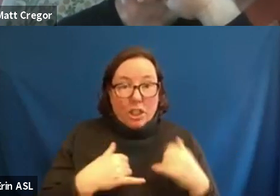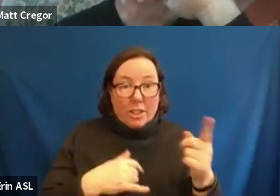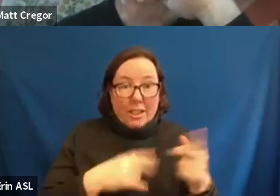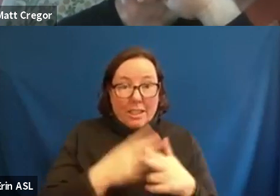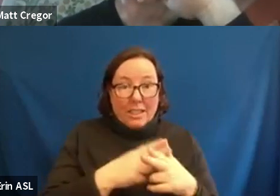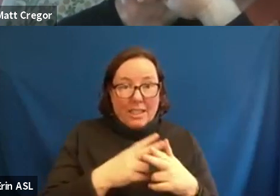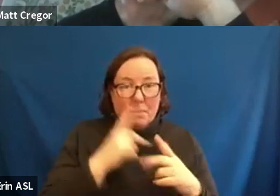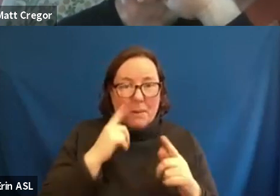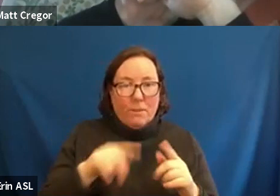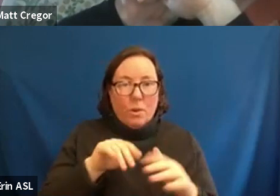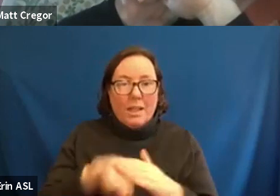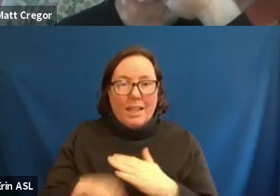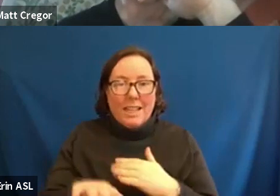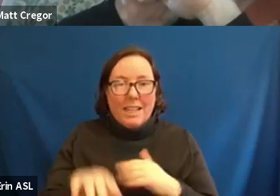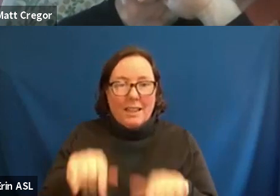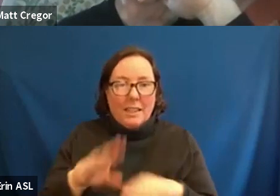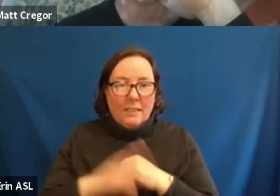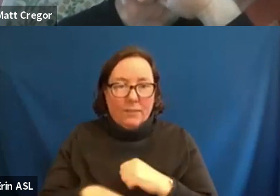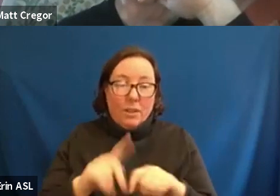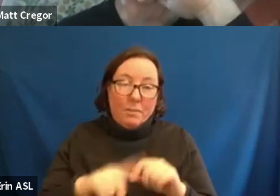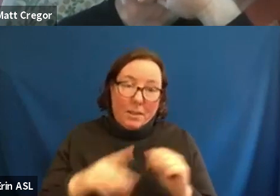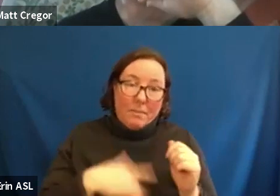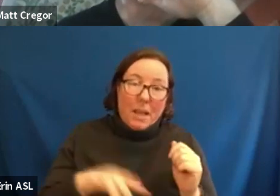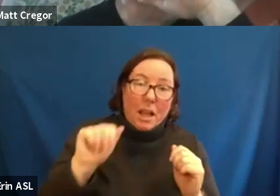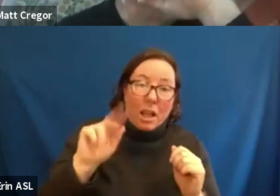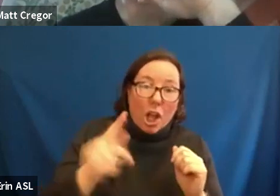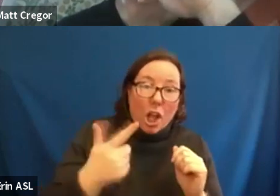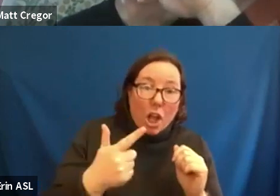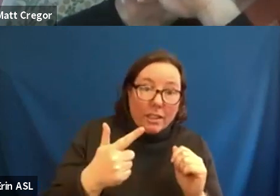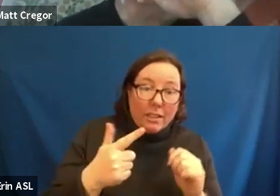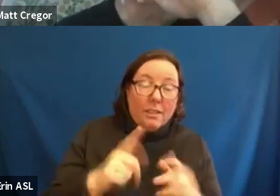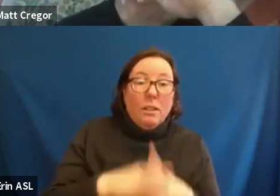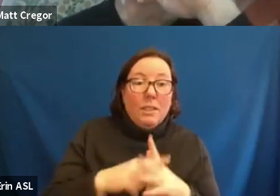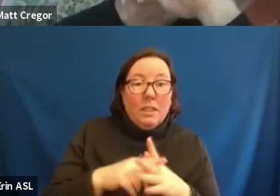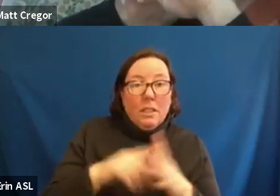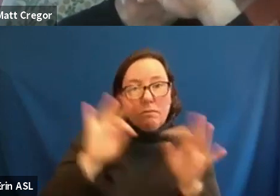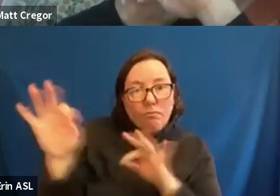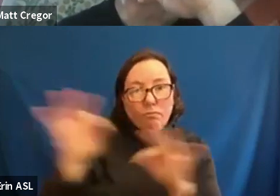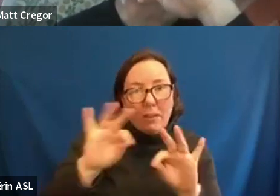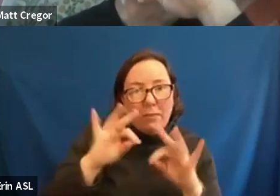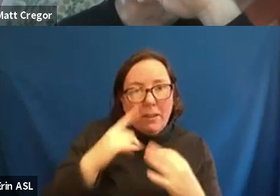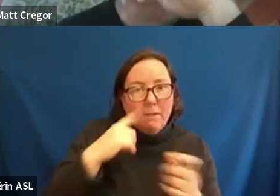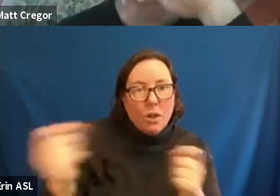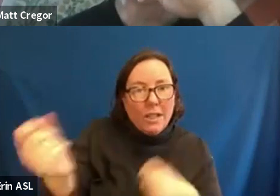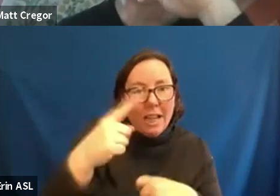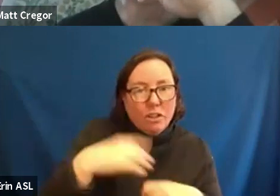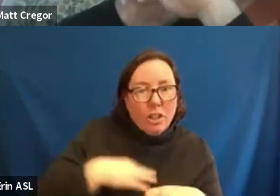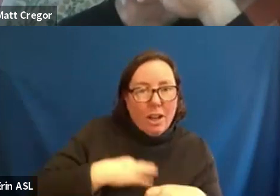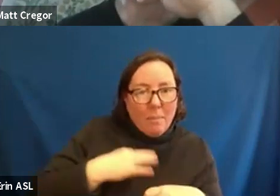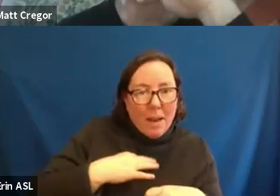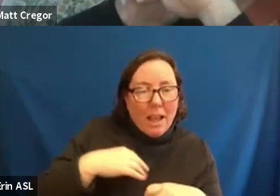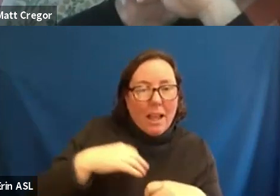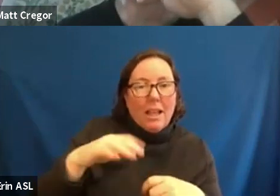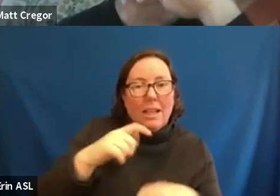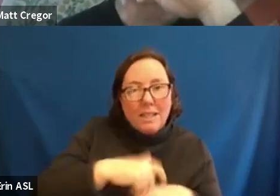process, usually in August, we are informing families of the application process and timeline, and they're starting to pull their things together.